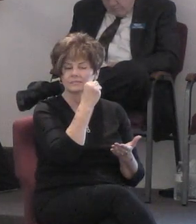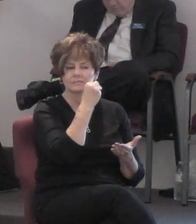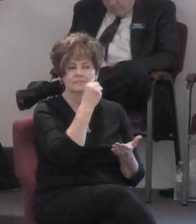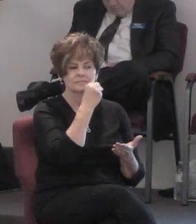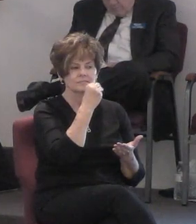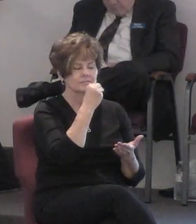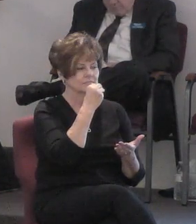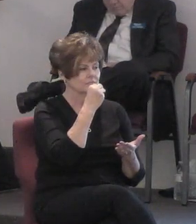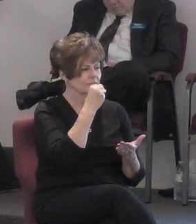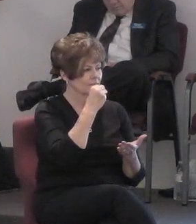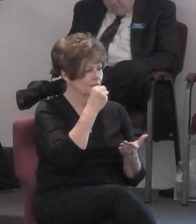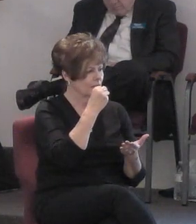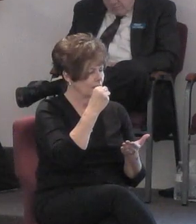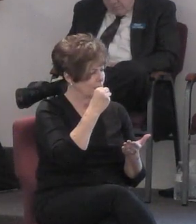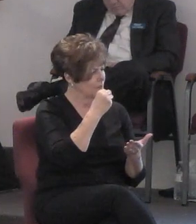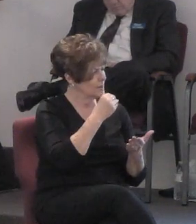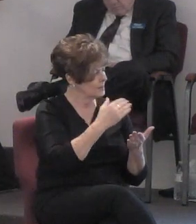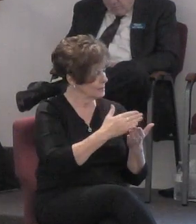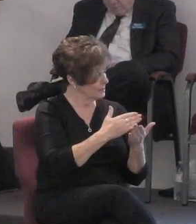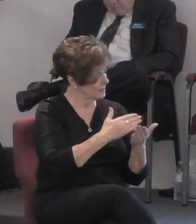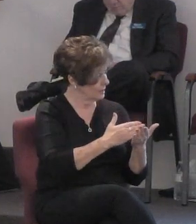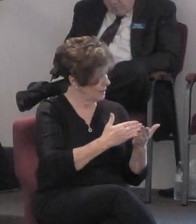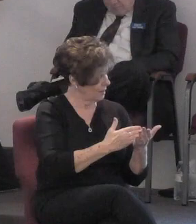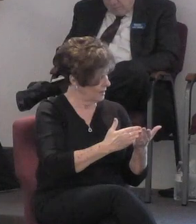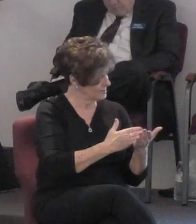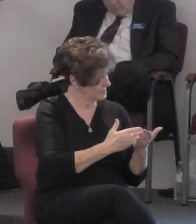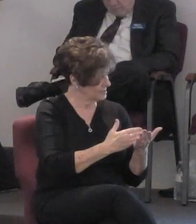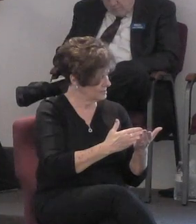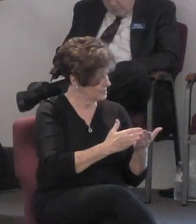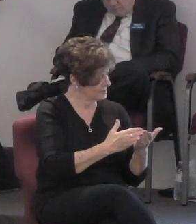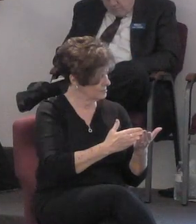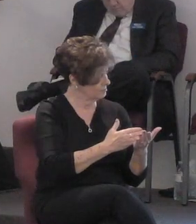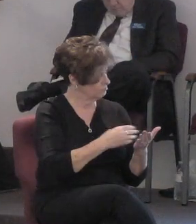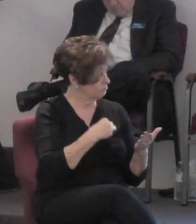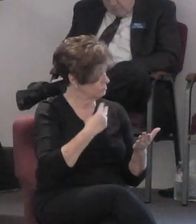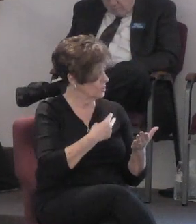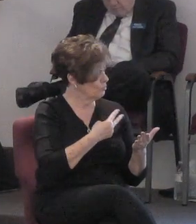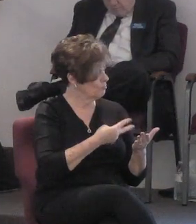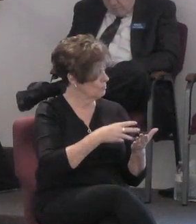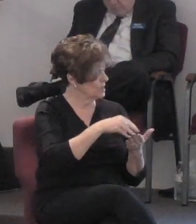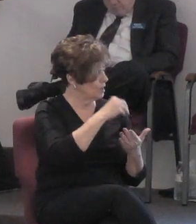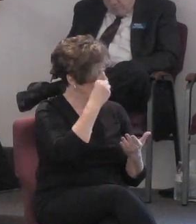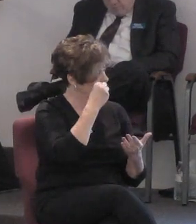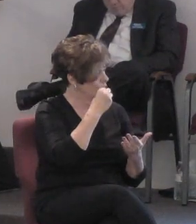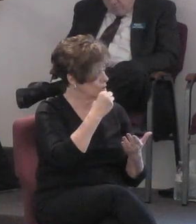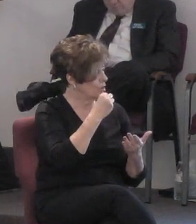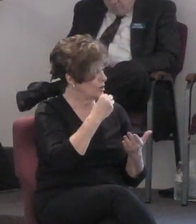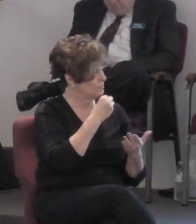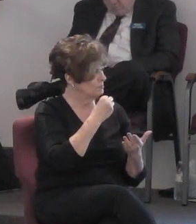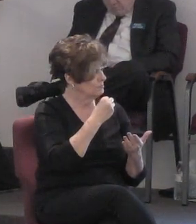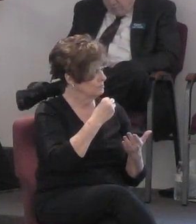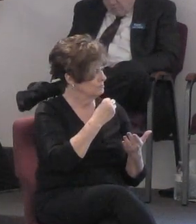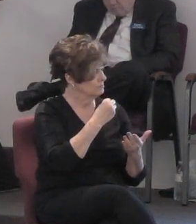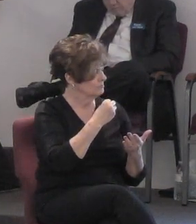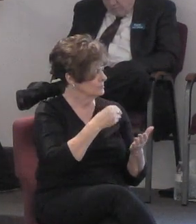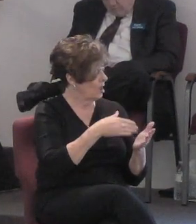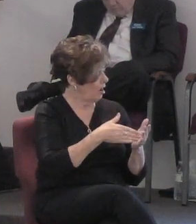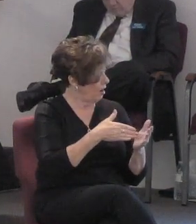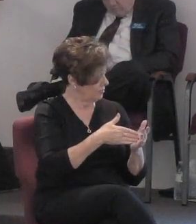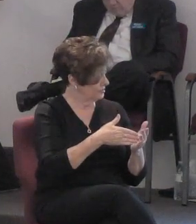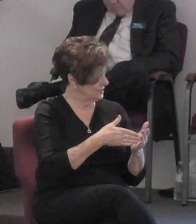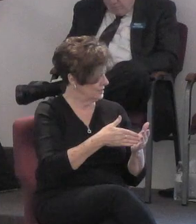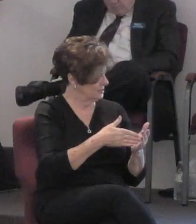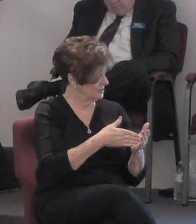the best lessons are the lessons of an example, of someone showing us how. Do you remember when you learned how to